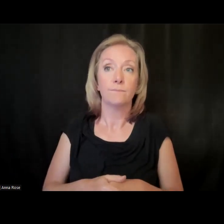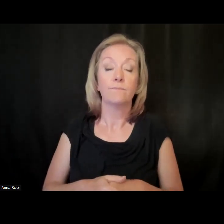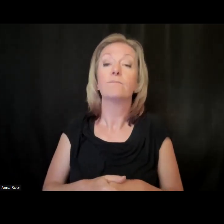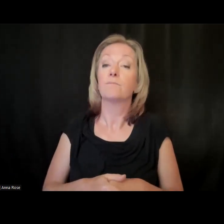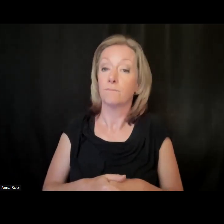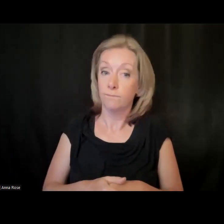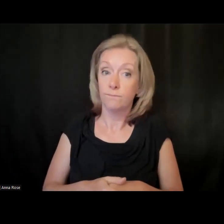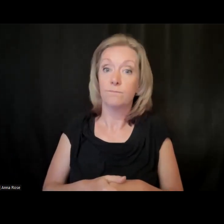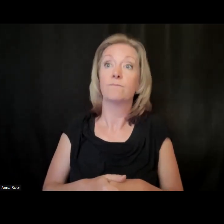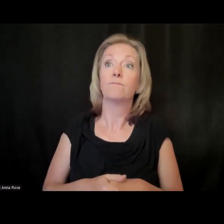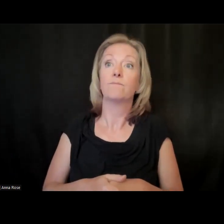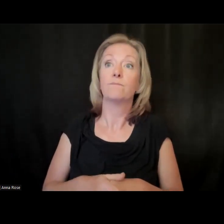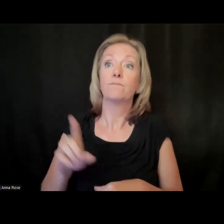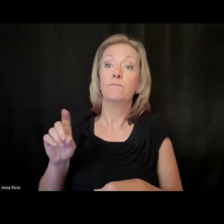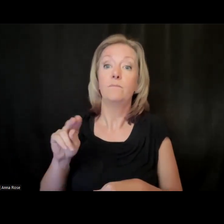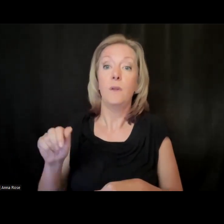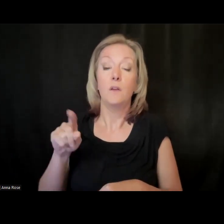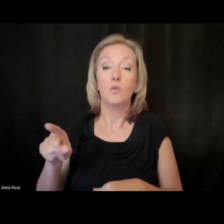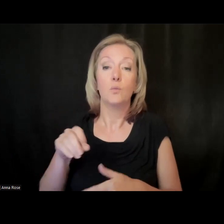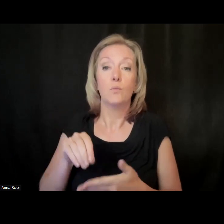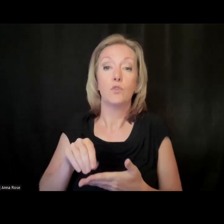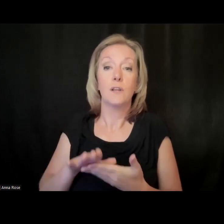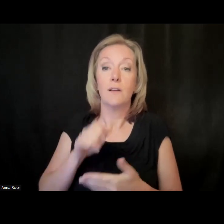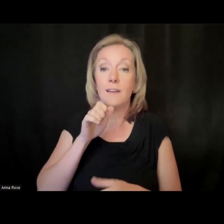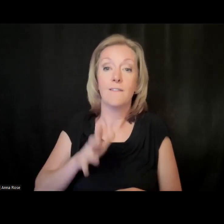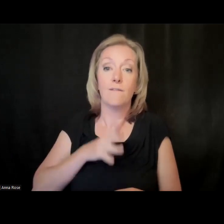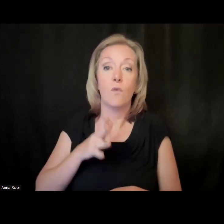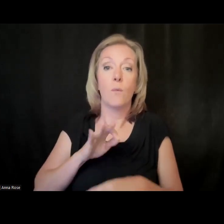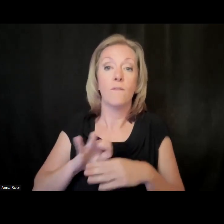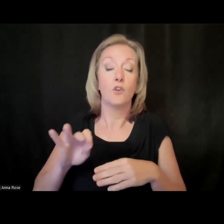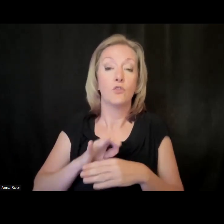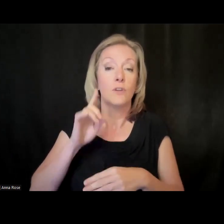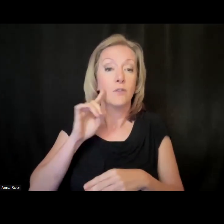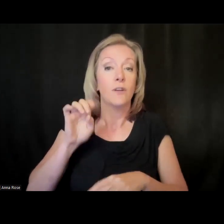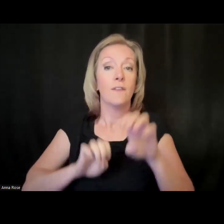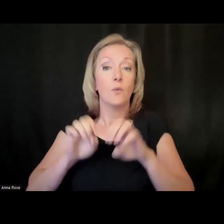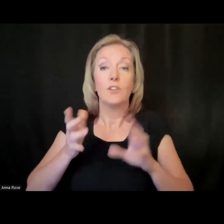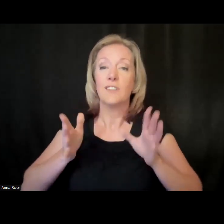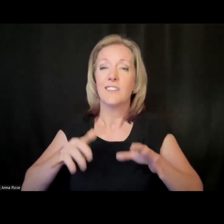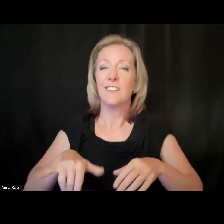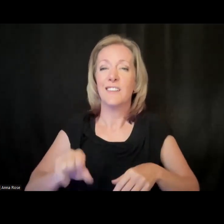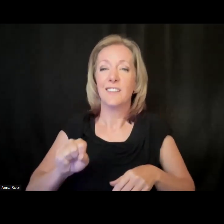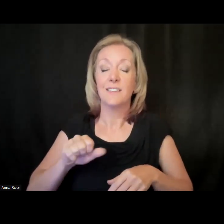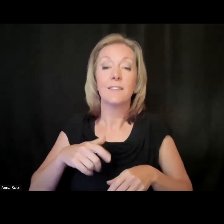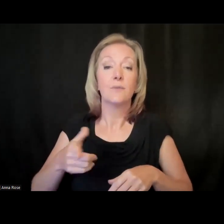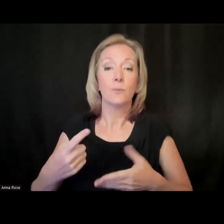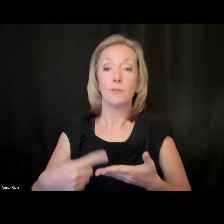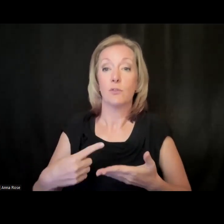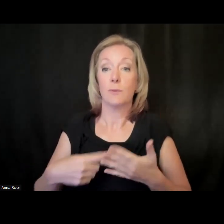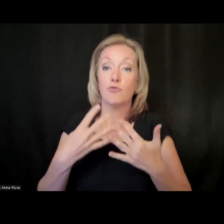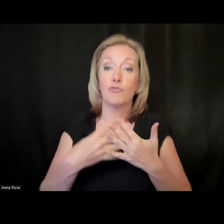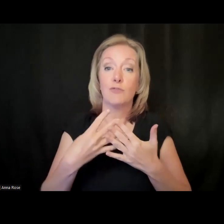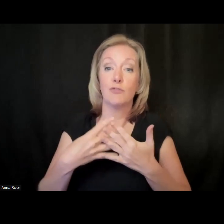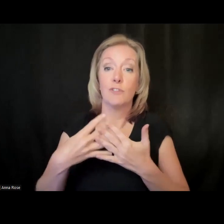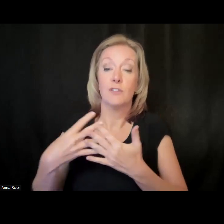Yeah, and I see, Donna, you put in informal functional hearing eval. Absolutely. So, we've been talking about screening today,